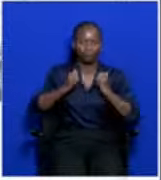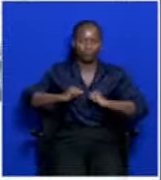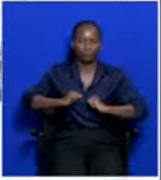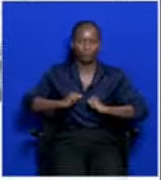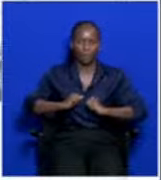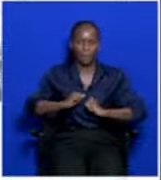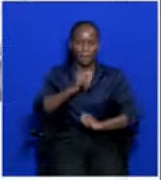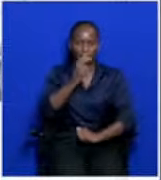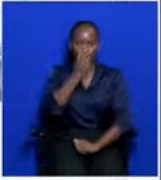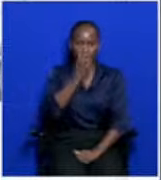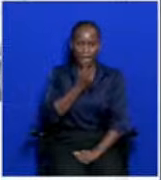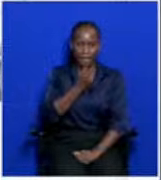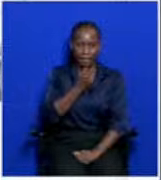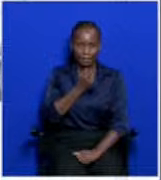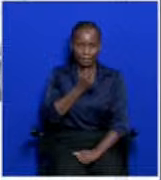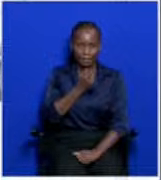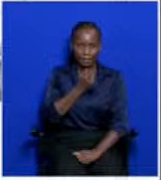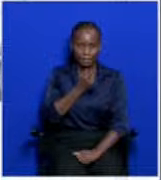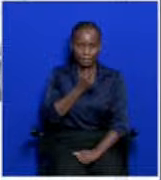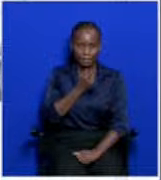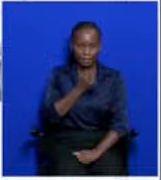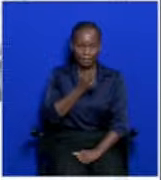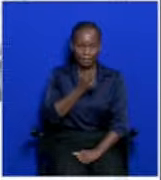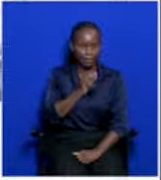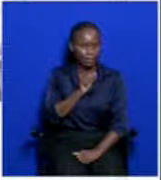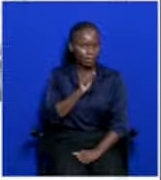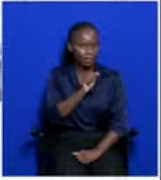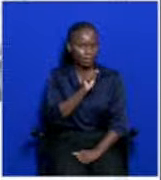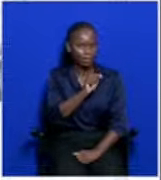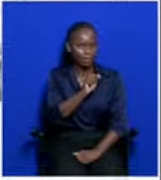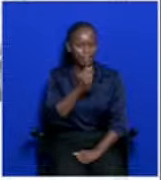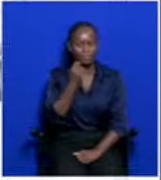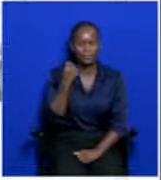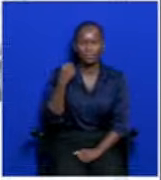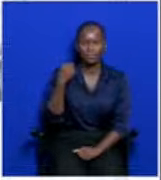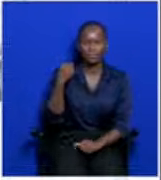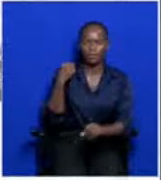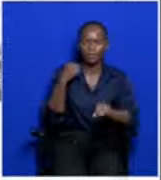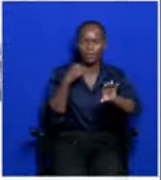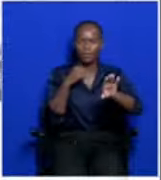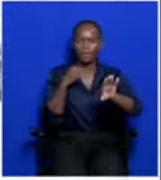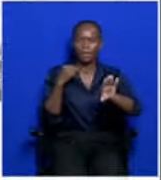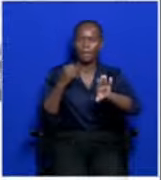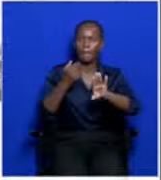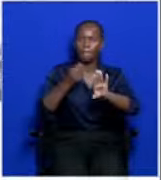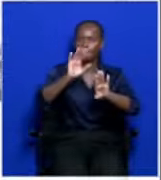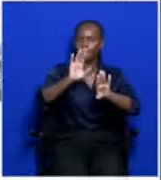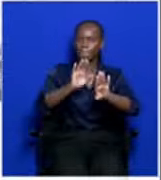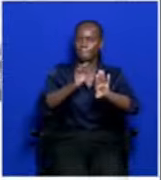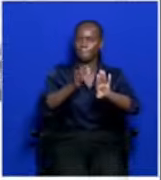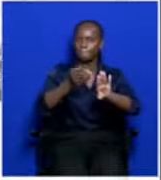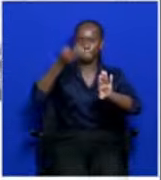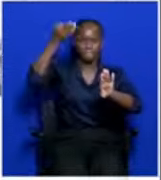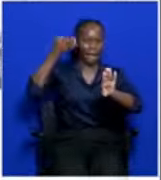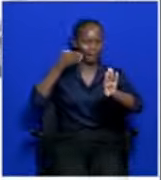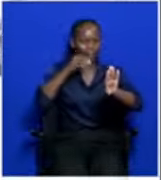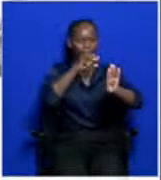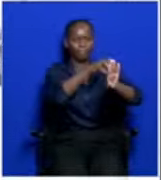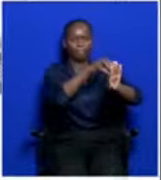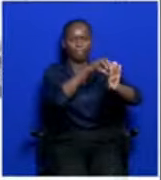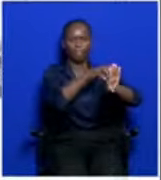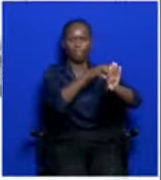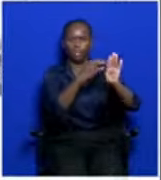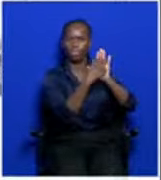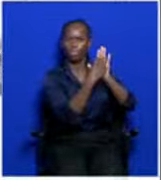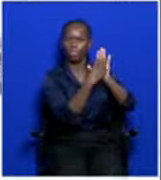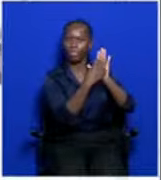I see what appears to be EMPD on his back, his or her back. And please hold that thought if I move